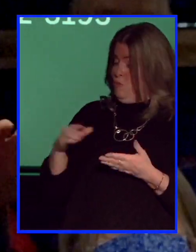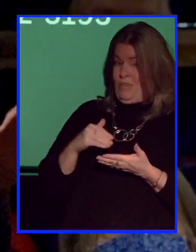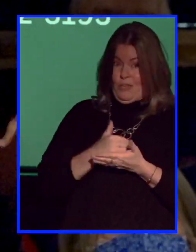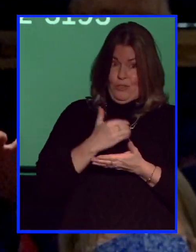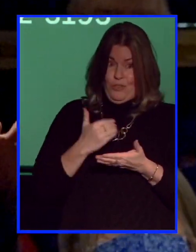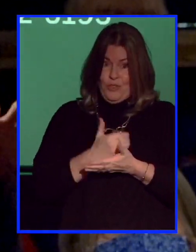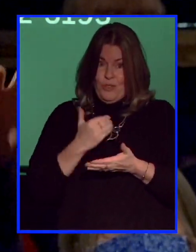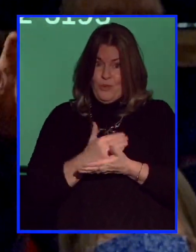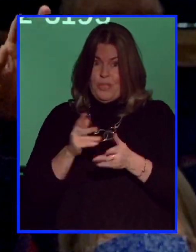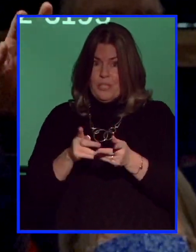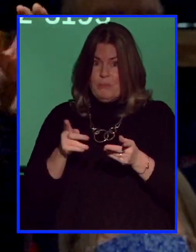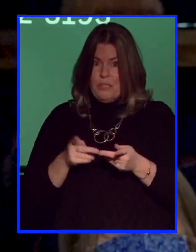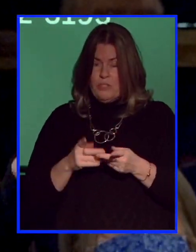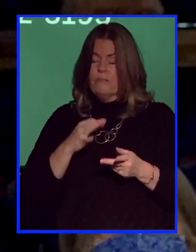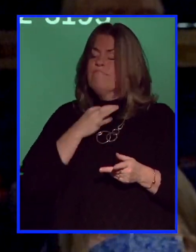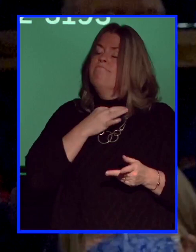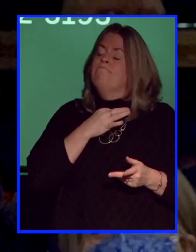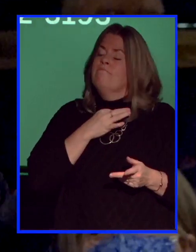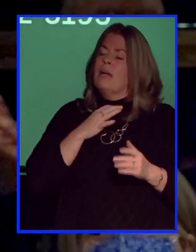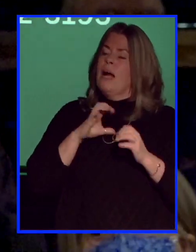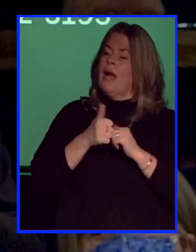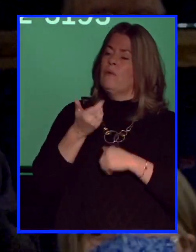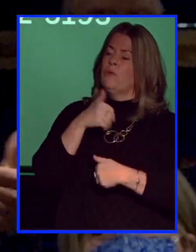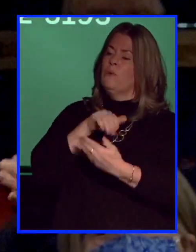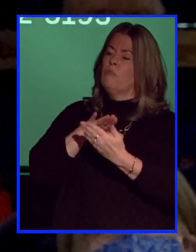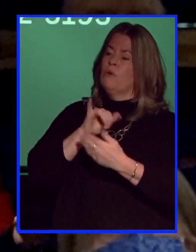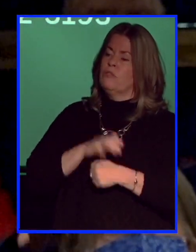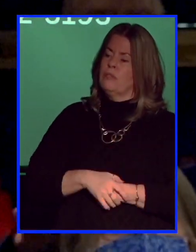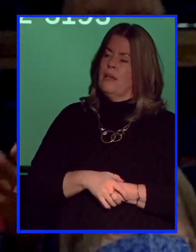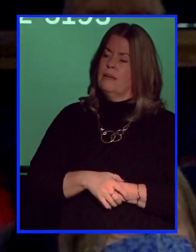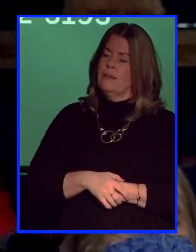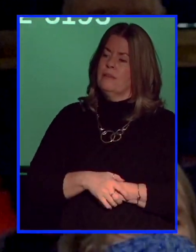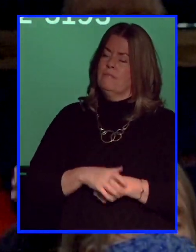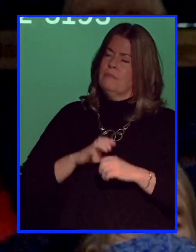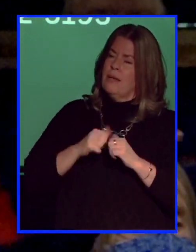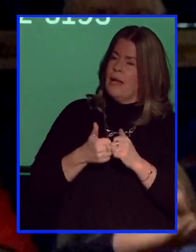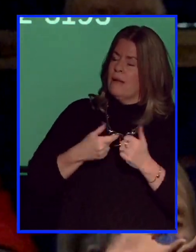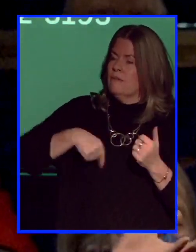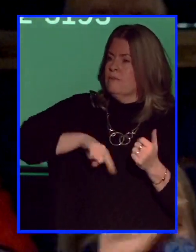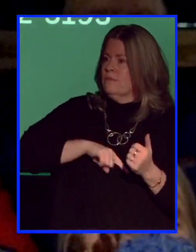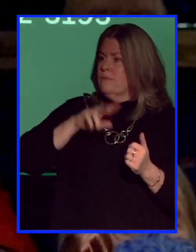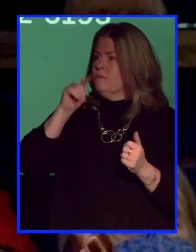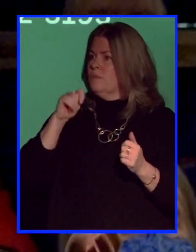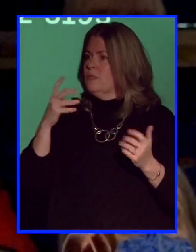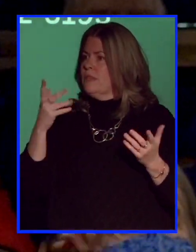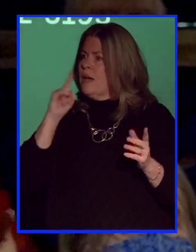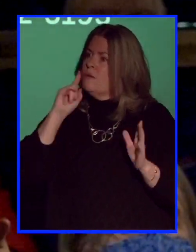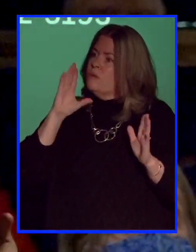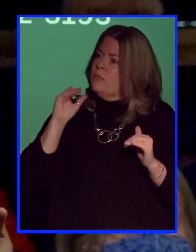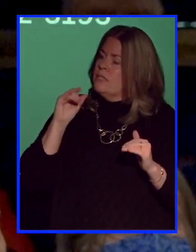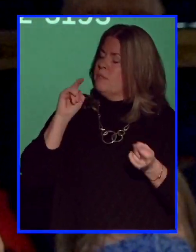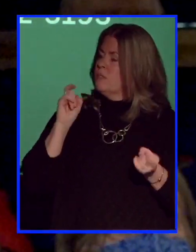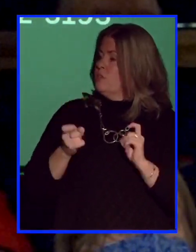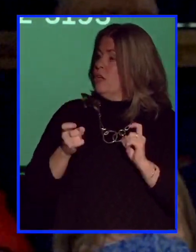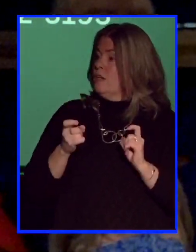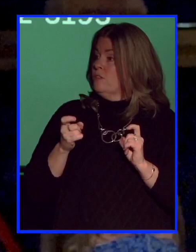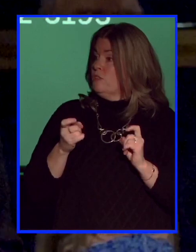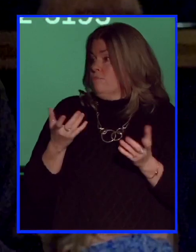curious how you're approaching that and how we as Vermonters might expect things to change at home for us, if at